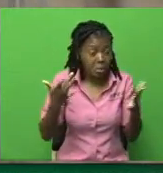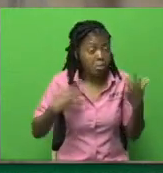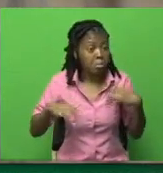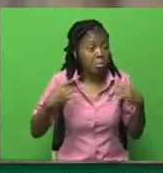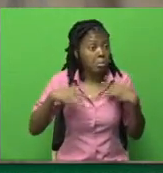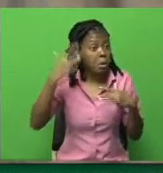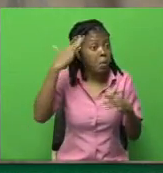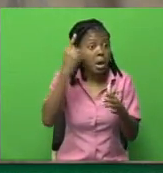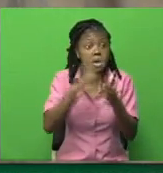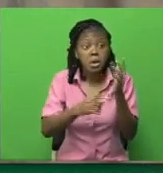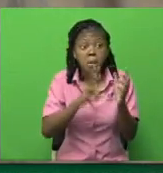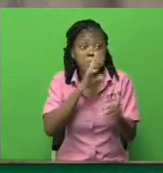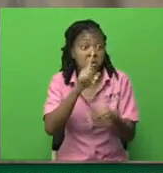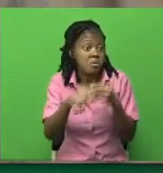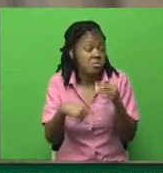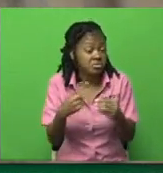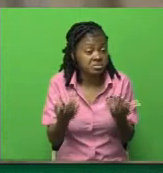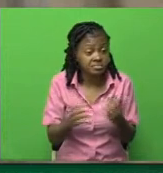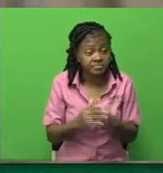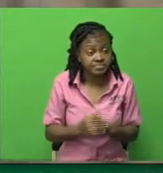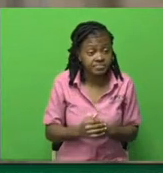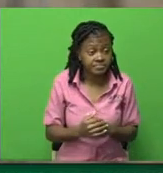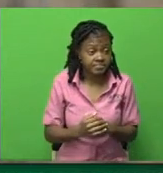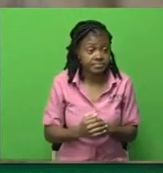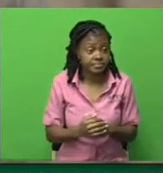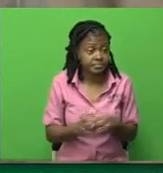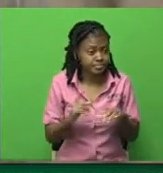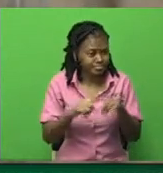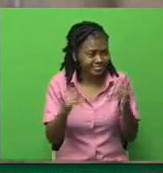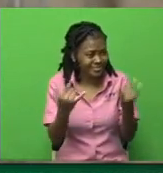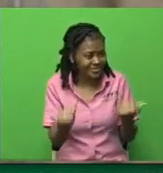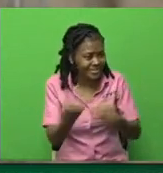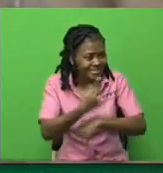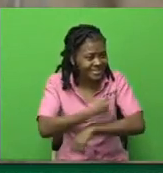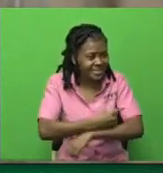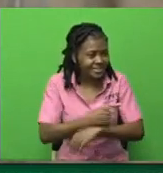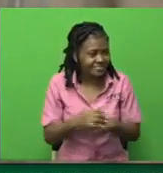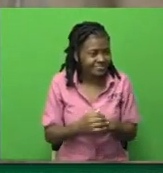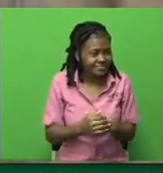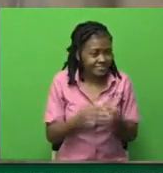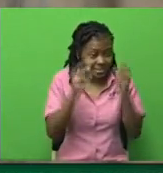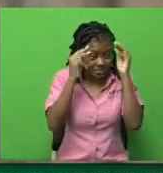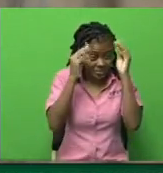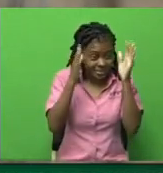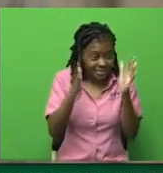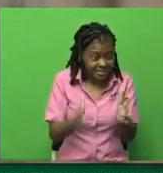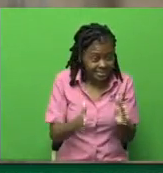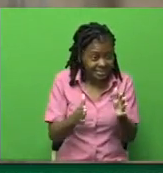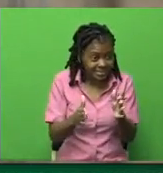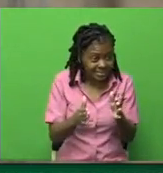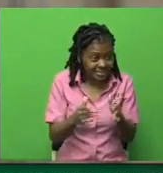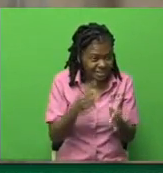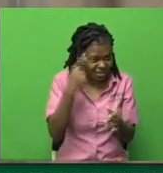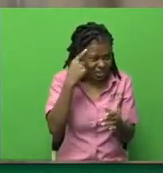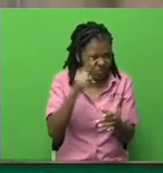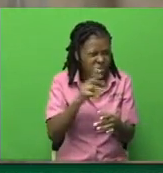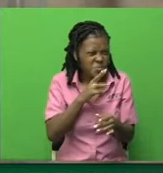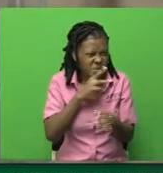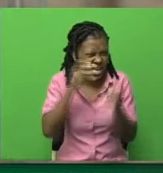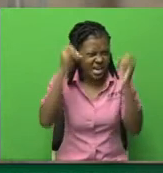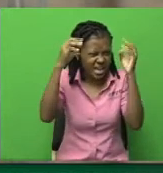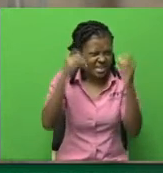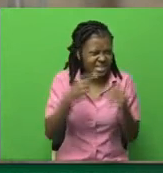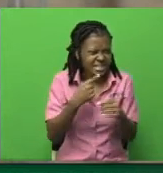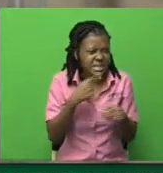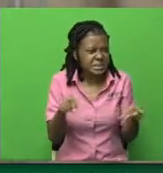you're speaking of member for princess town today the minister rolls out some of those repeated promises made